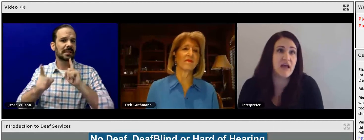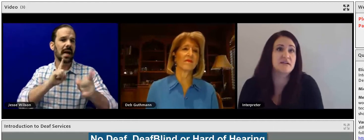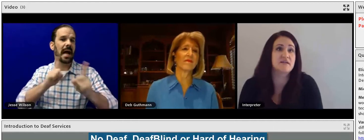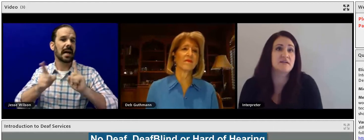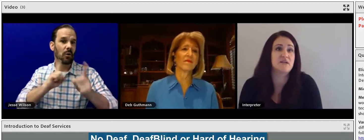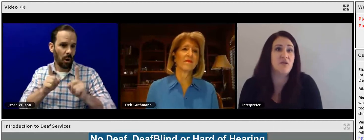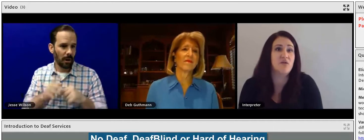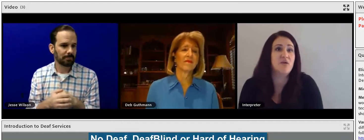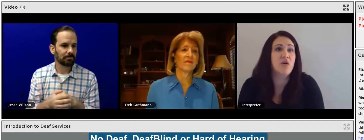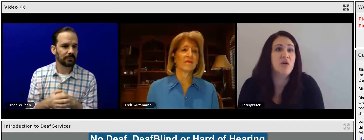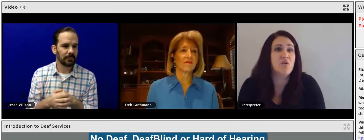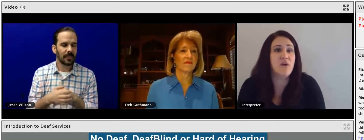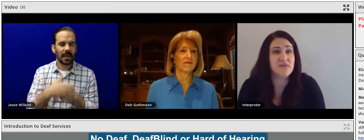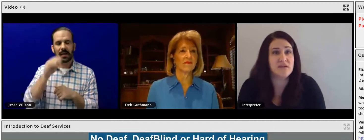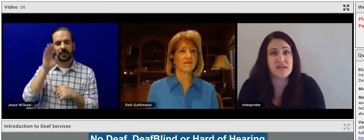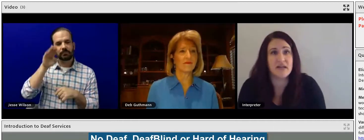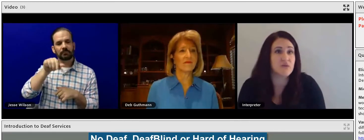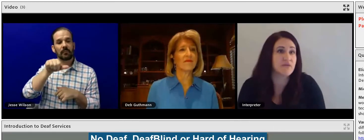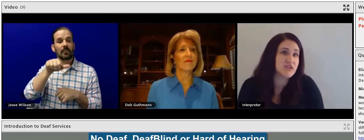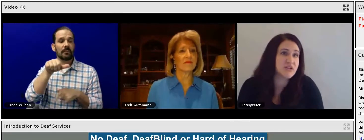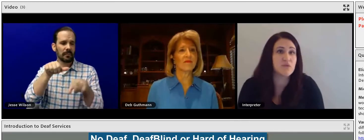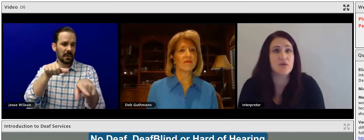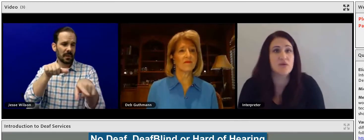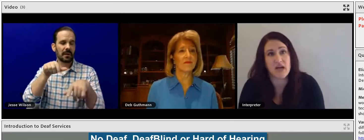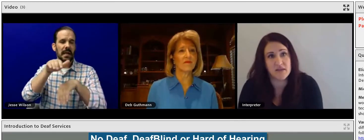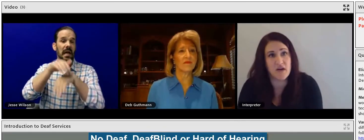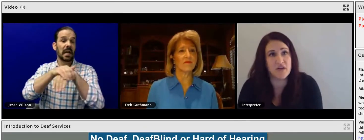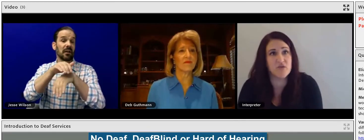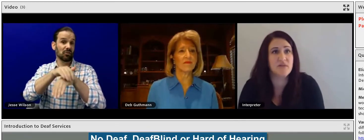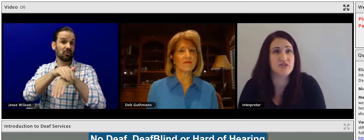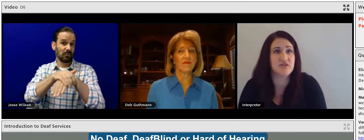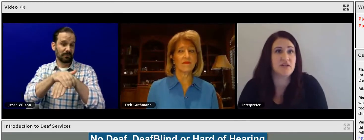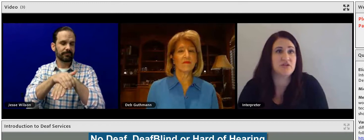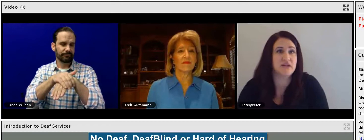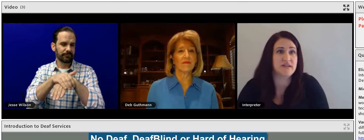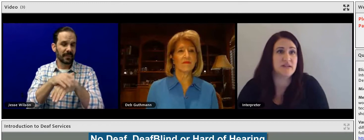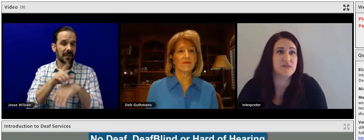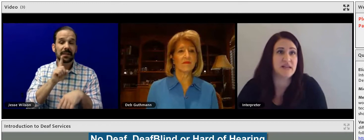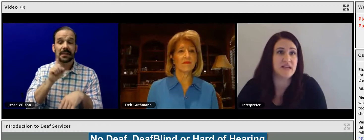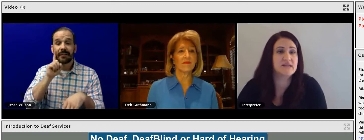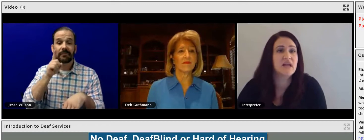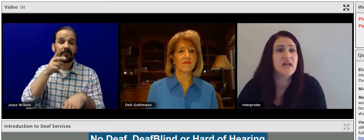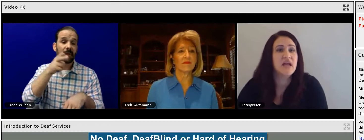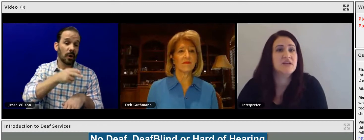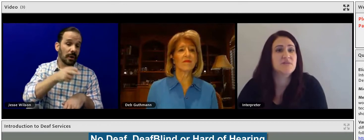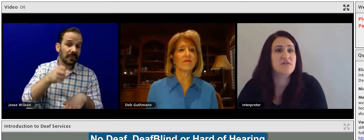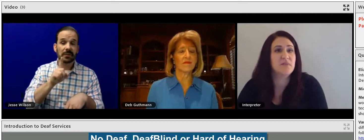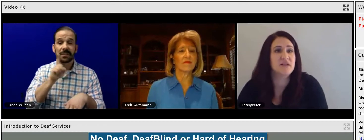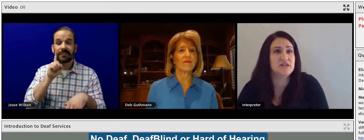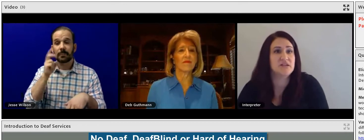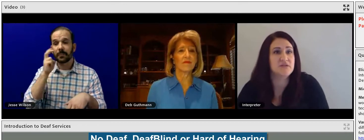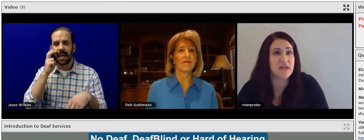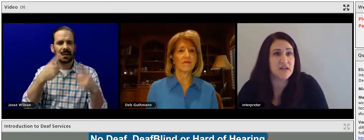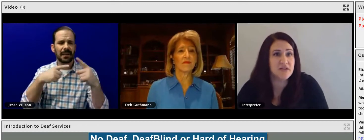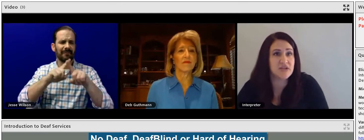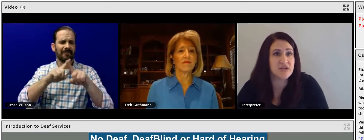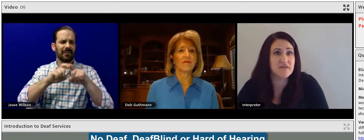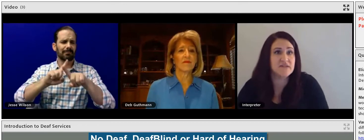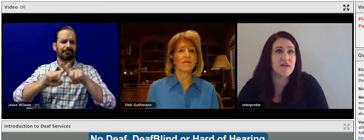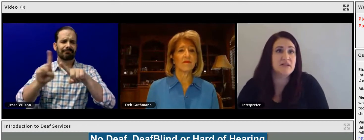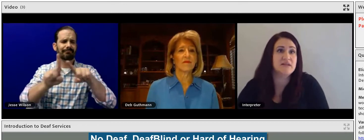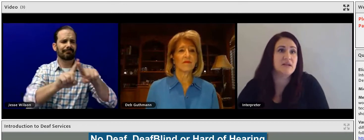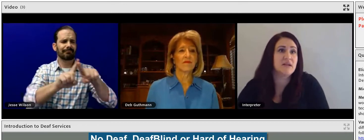connected. And so when there's any sort of questions or dialogue, you want to make sure that you're addressing those needs. In terms of ability